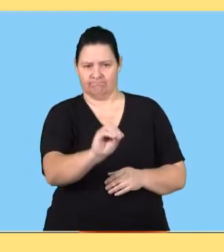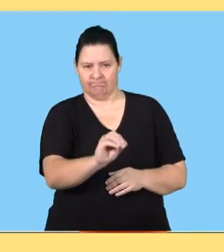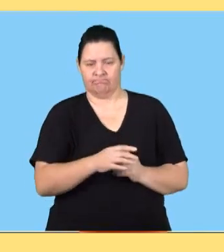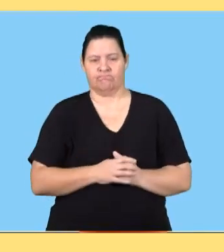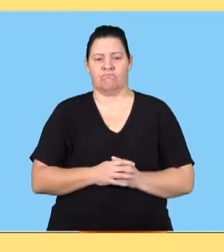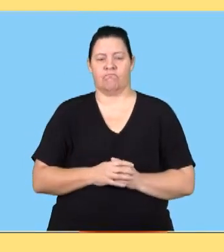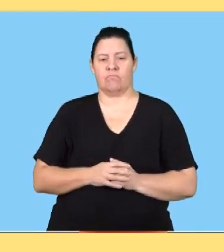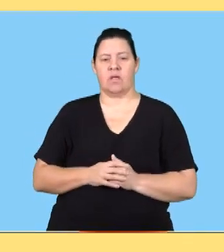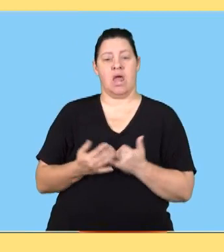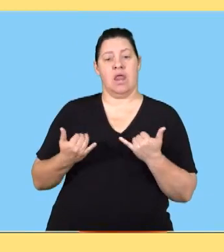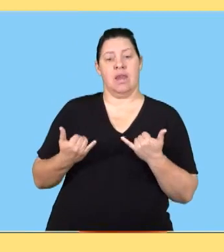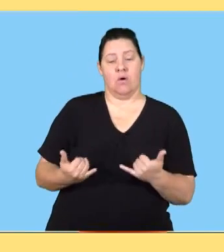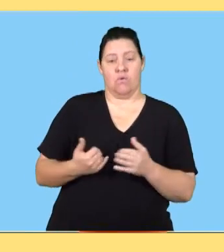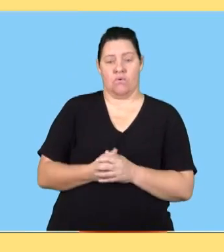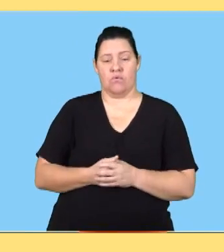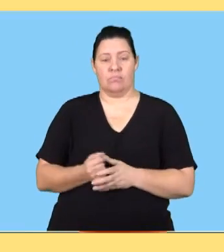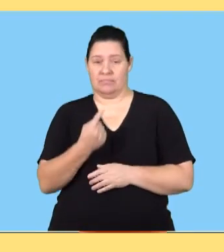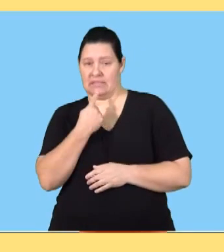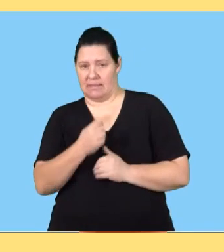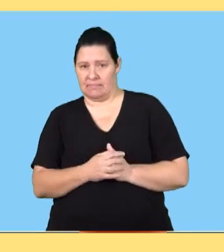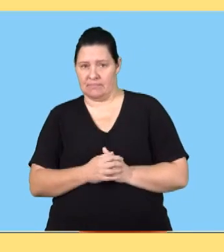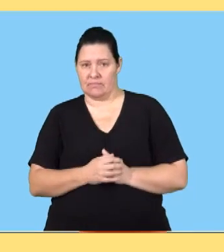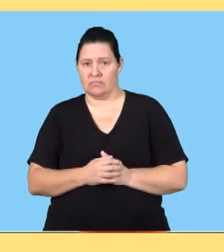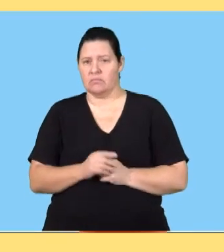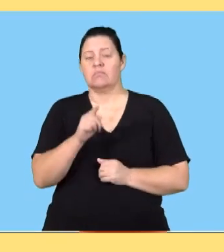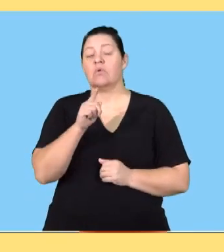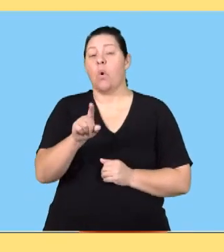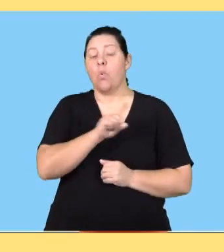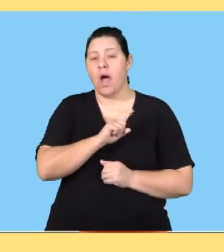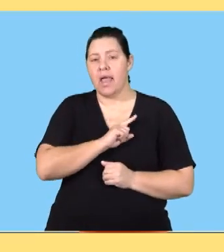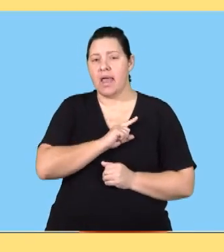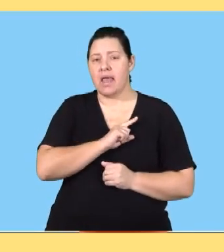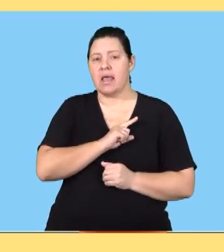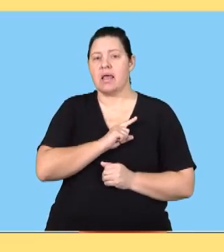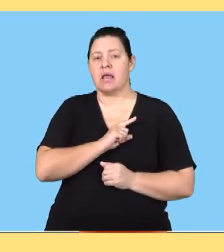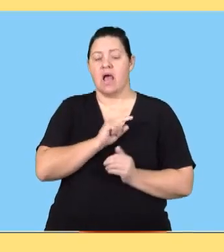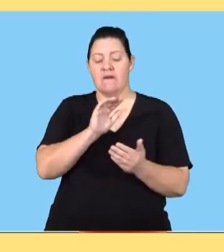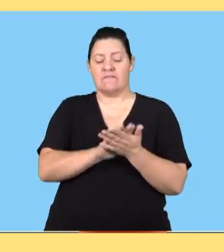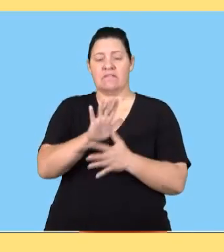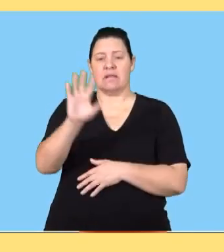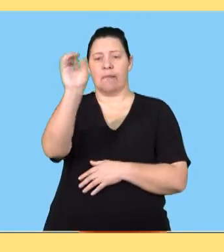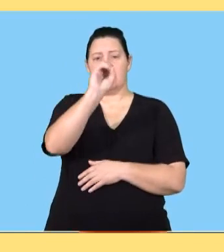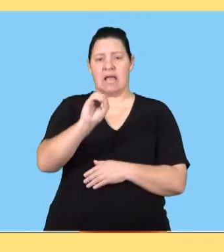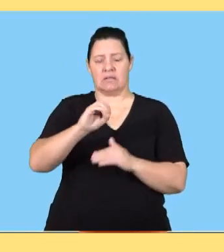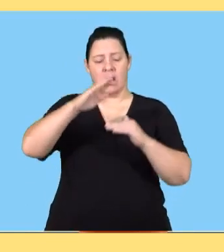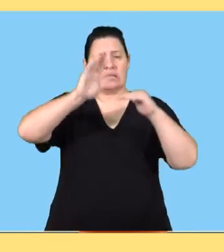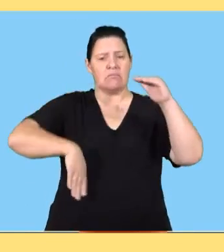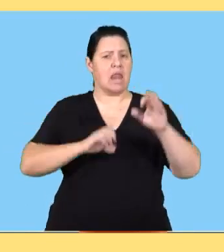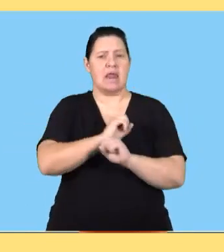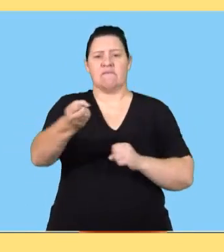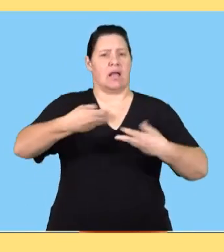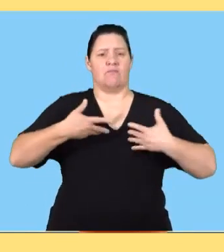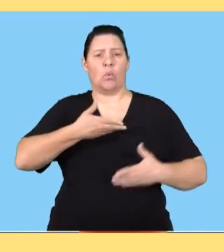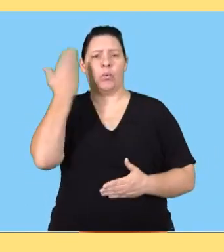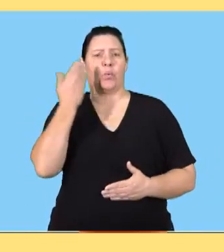Brown Traders. Now, it says, this is due to an omission of 15% trade discount